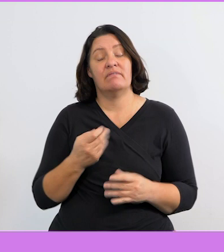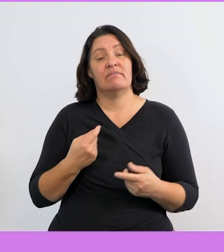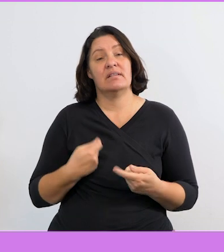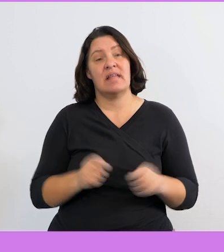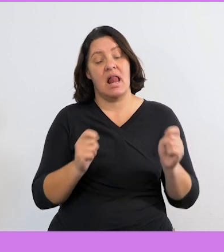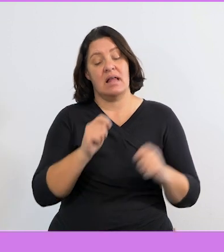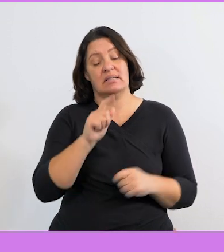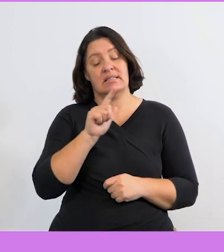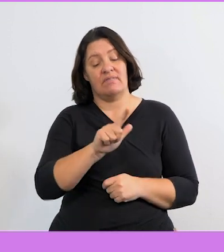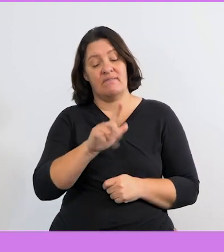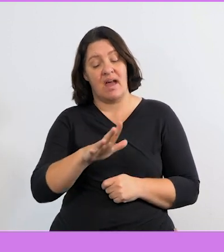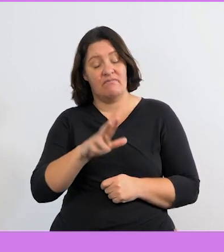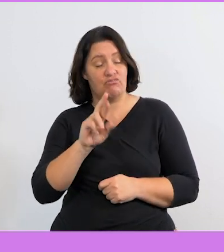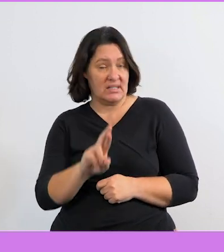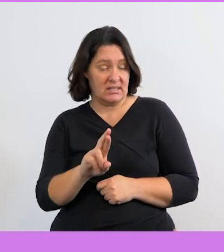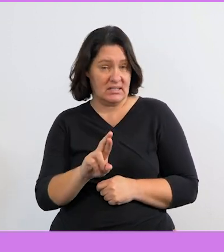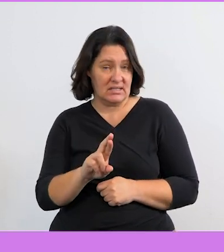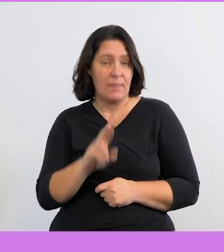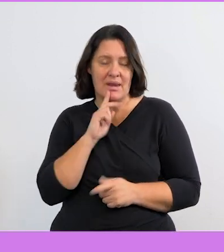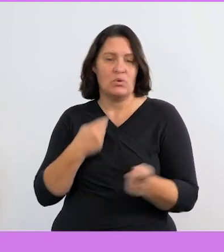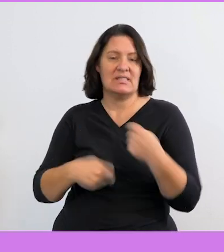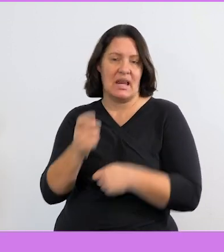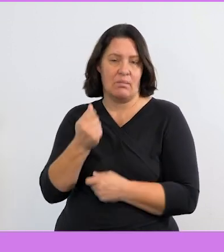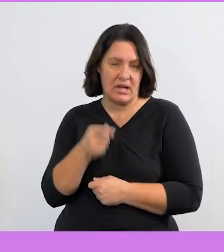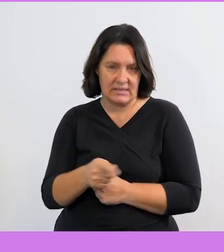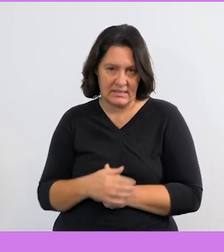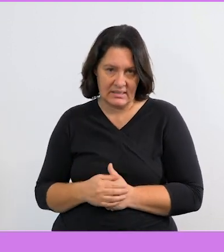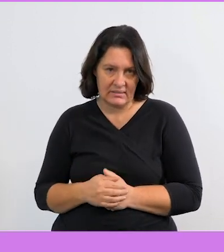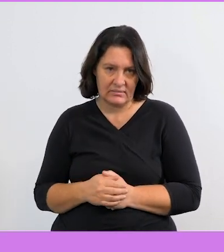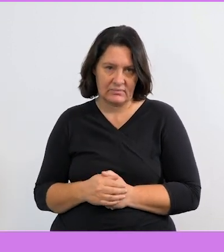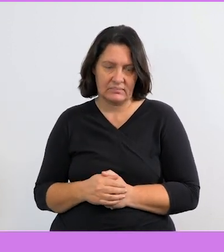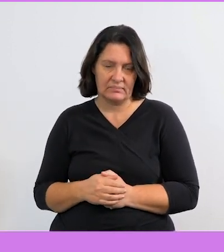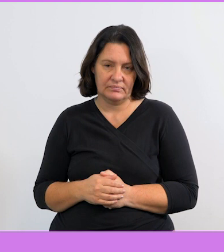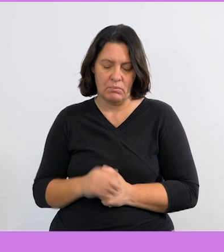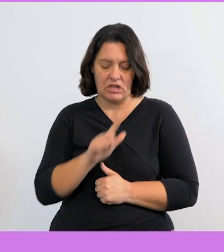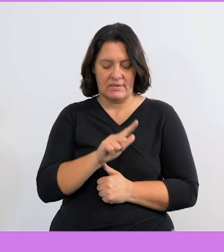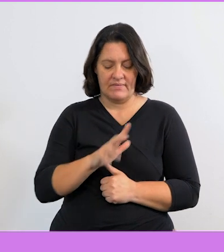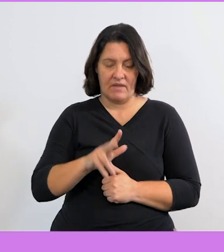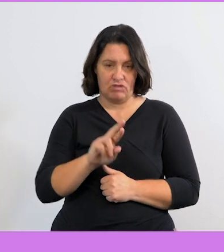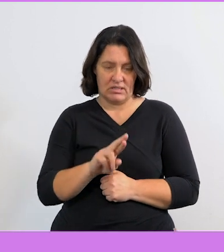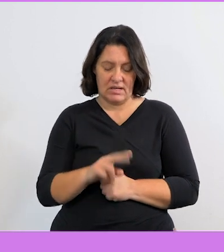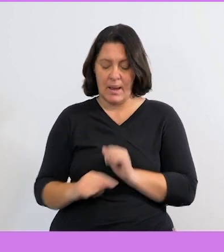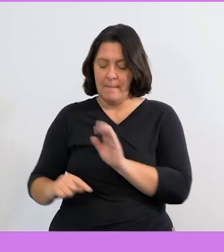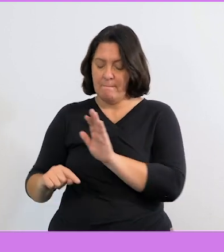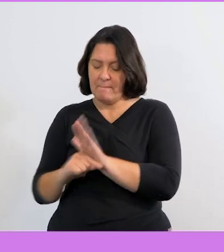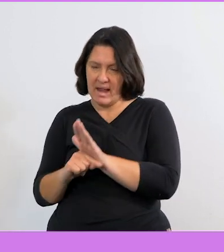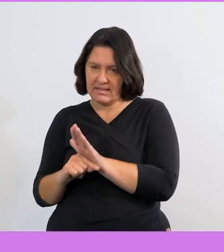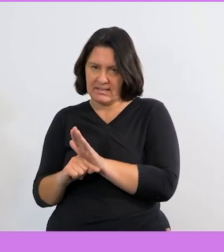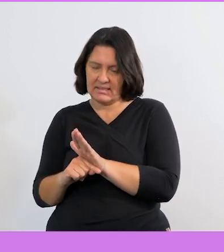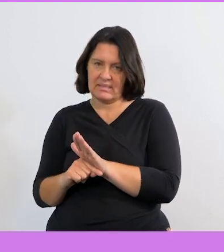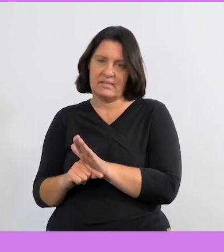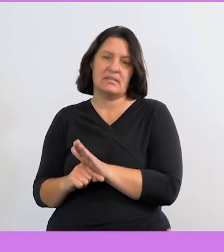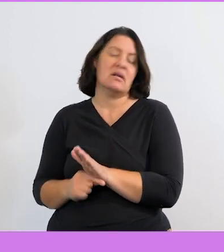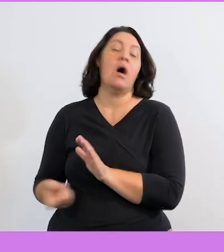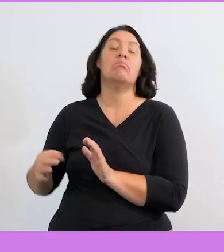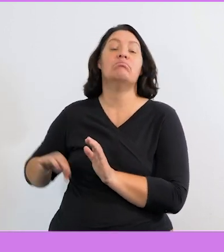she sells a pair of socks for 75 Rand, so that means it's the selling price, that will be 75 Rand,